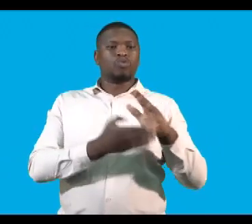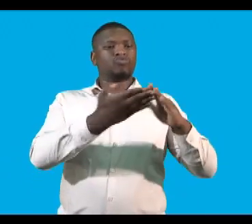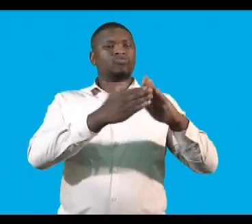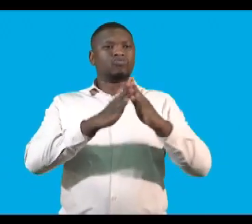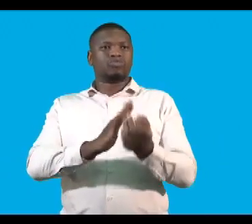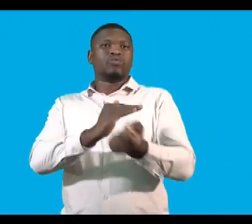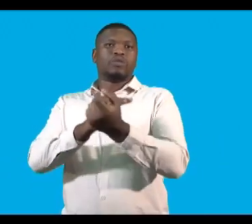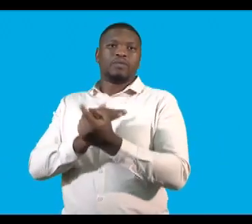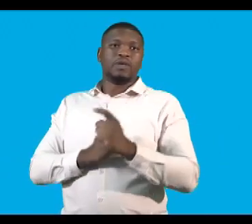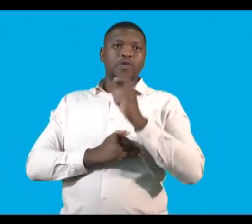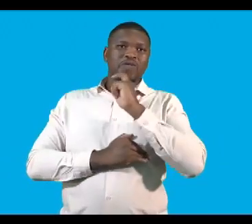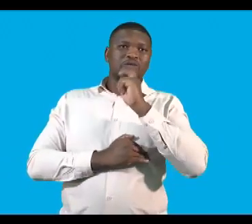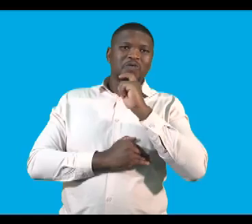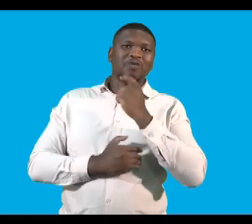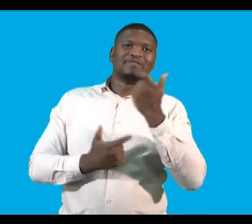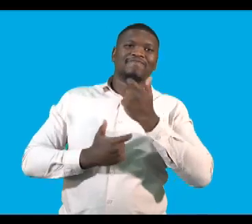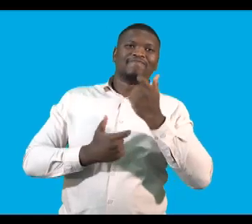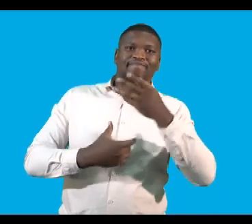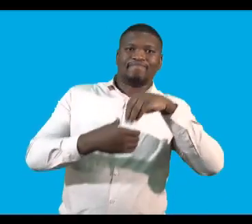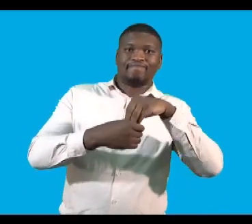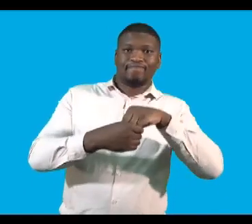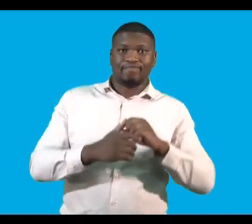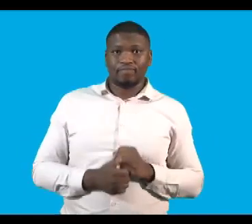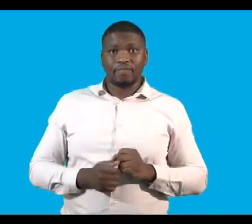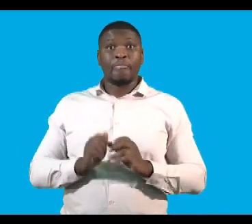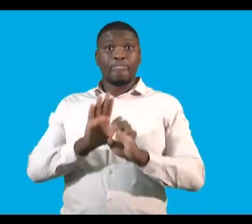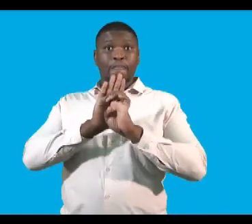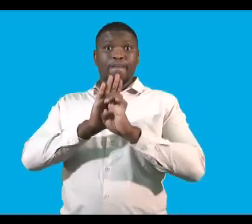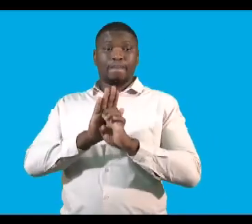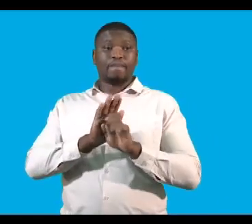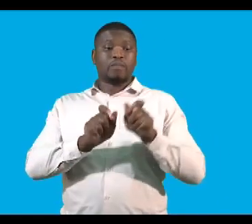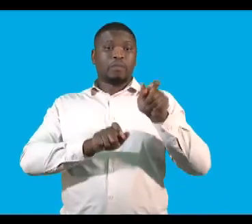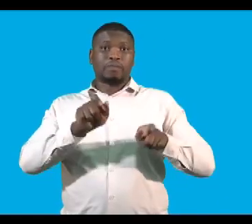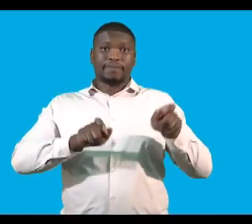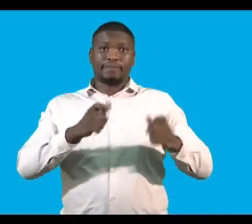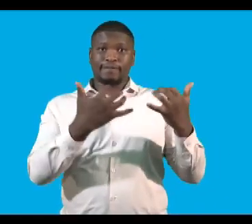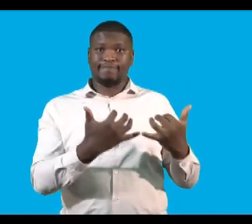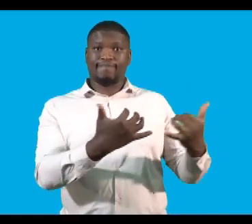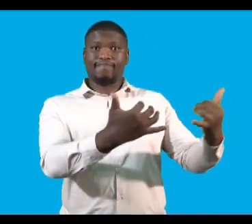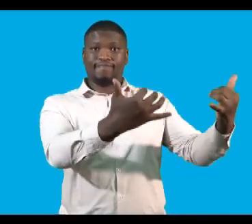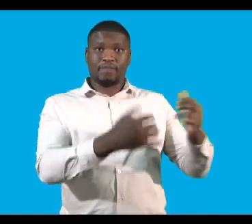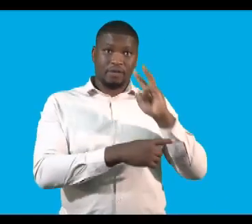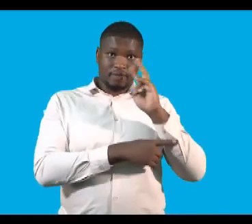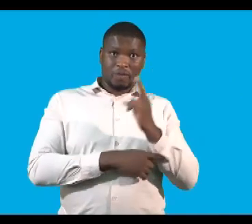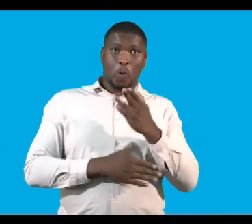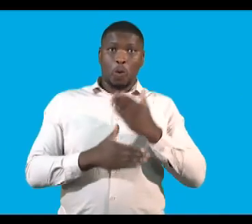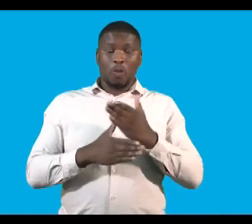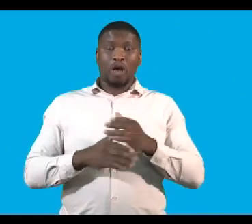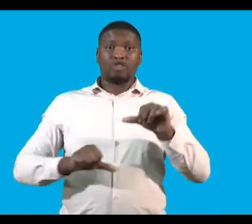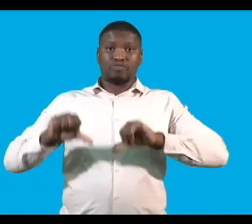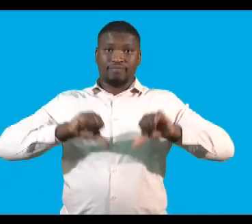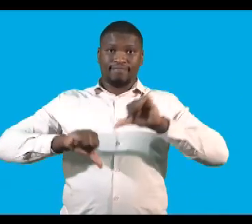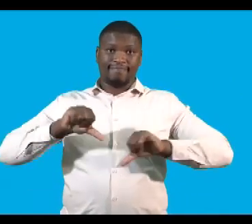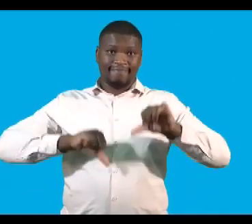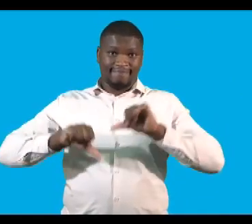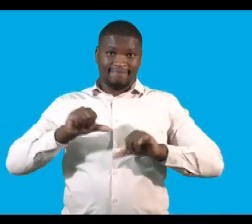wit and humor. The example we have is of a group of people, a scientist presumably looking at his